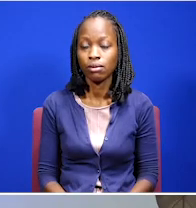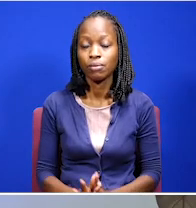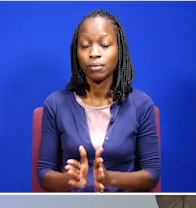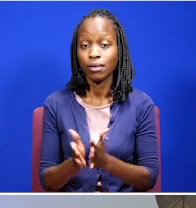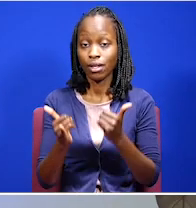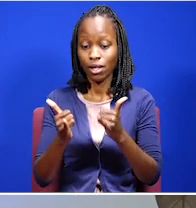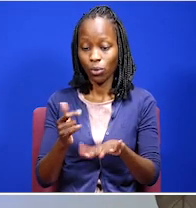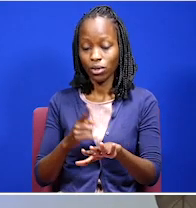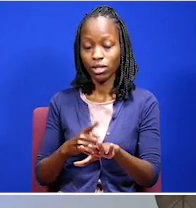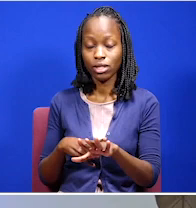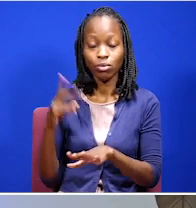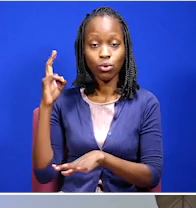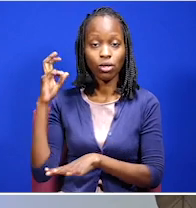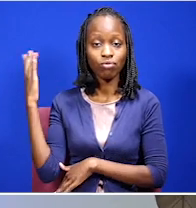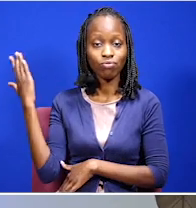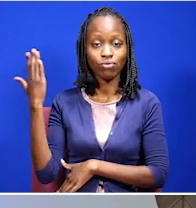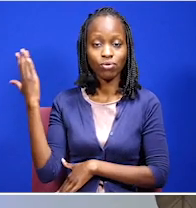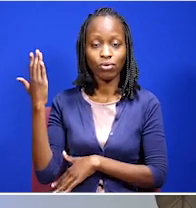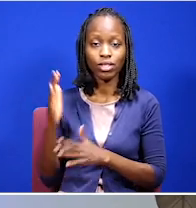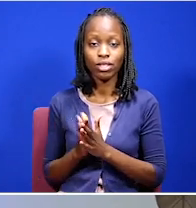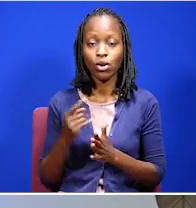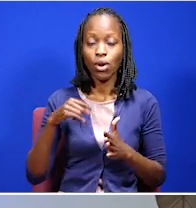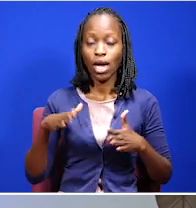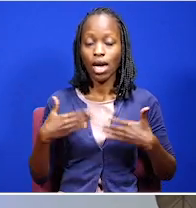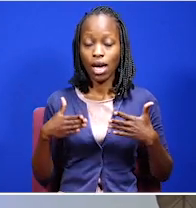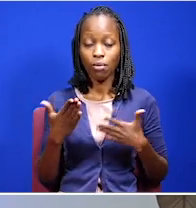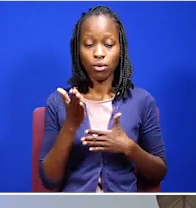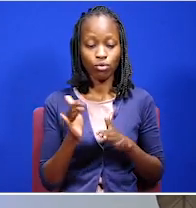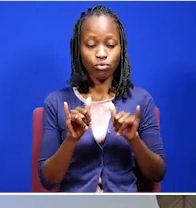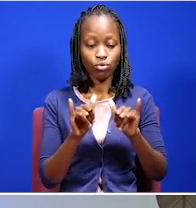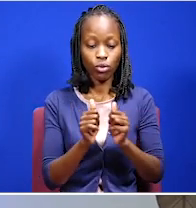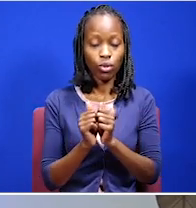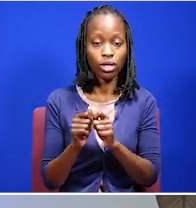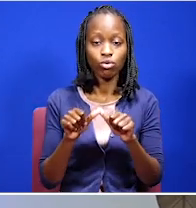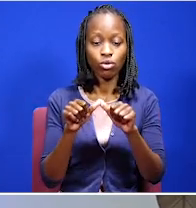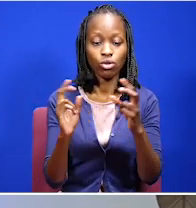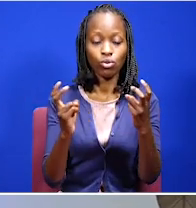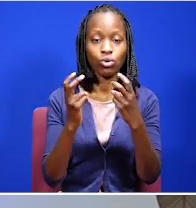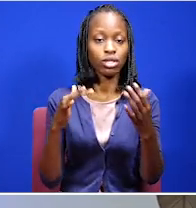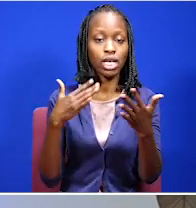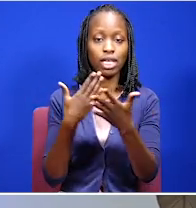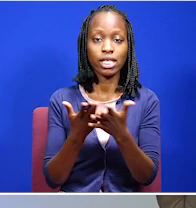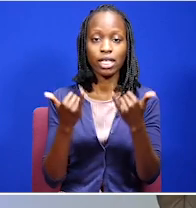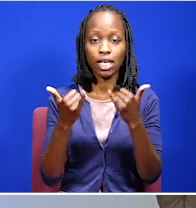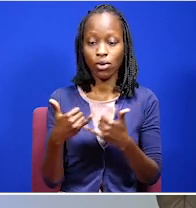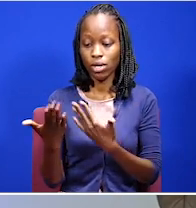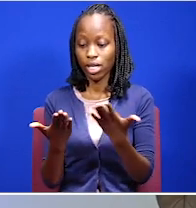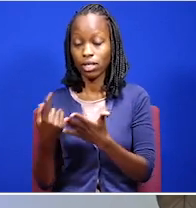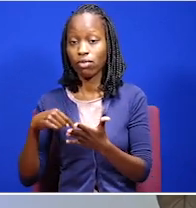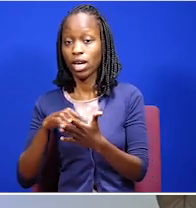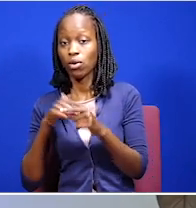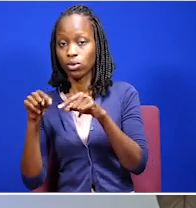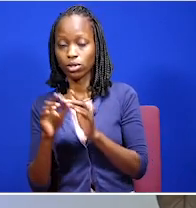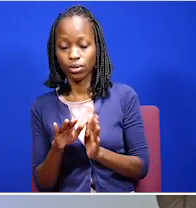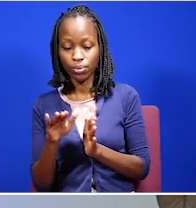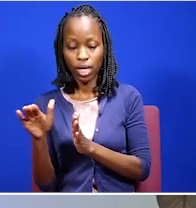Well, it's that time to hear from the Word of God, and we are so glad you've stayed with us all the way to this point in our service today. It